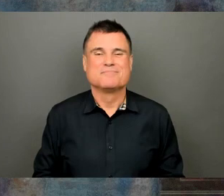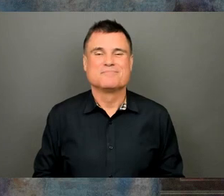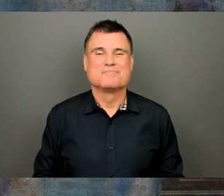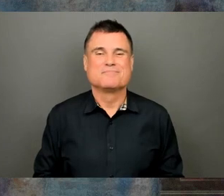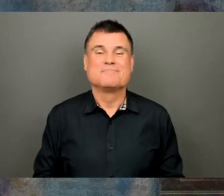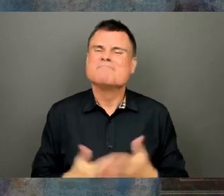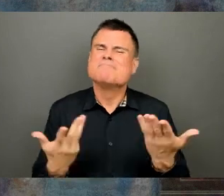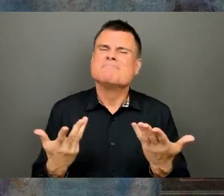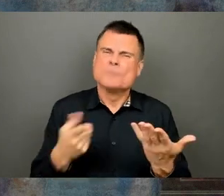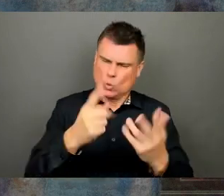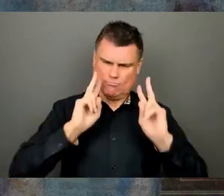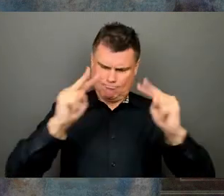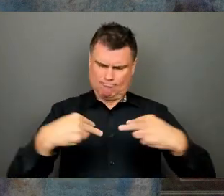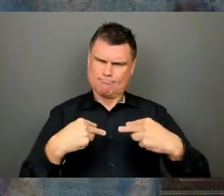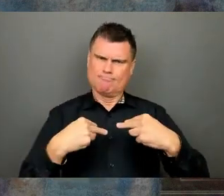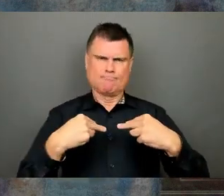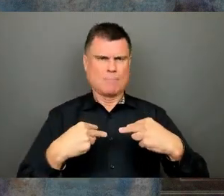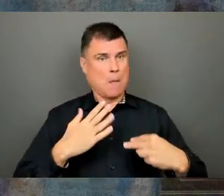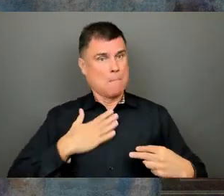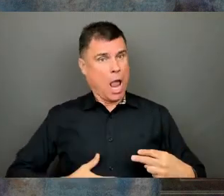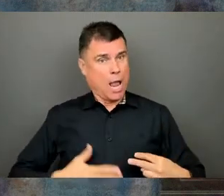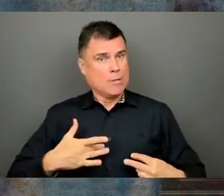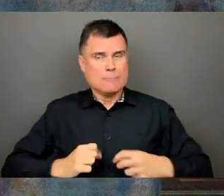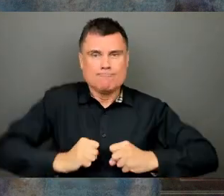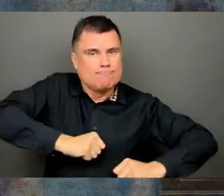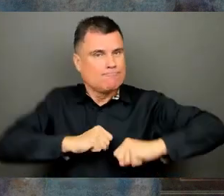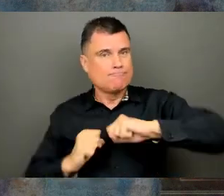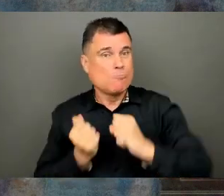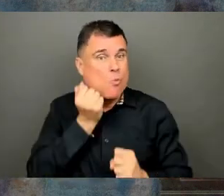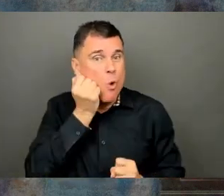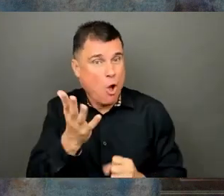Reflection. Is your body feeling warm and ready to keep dancing?